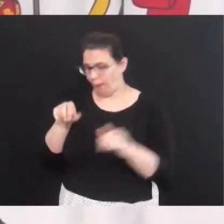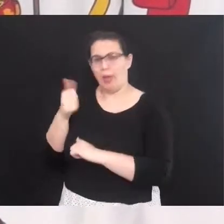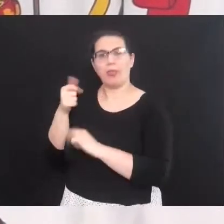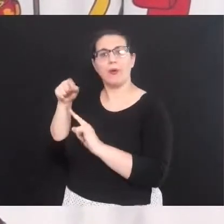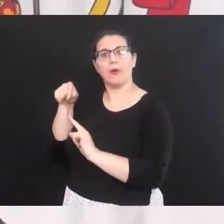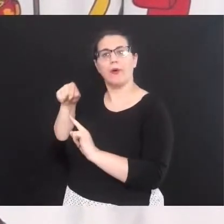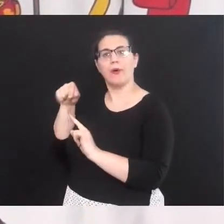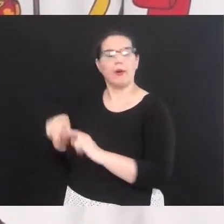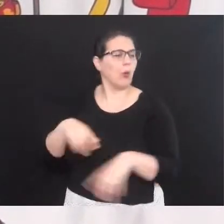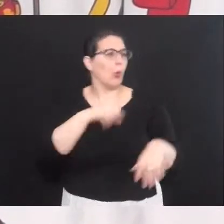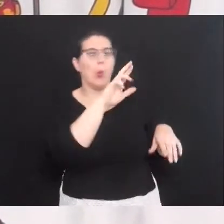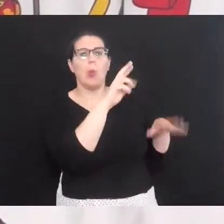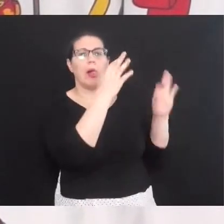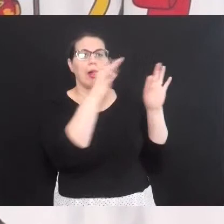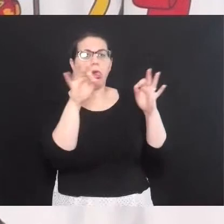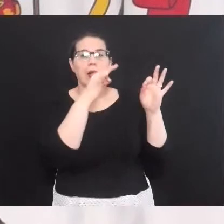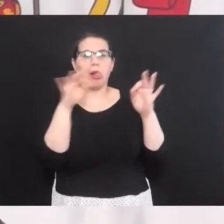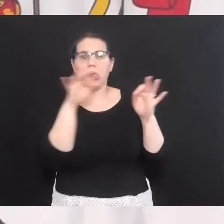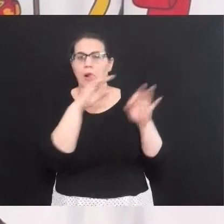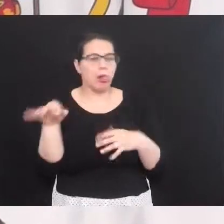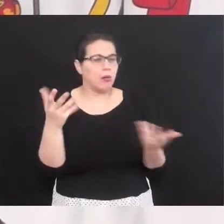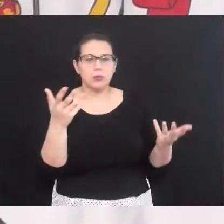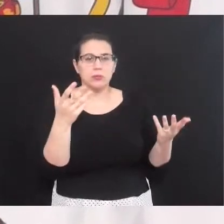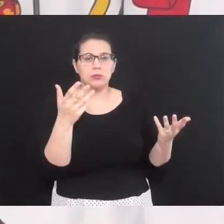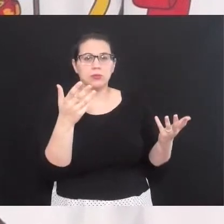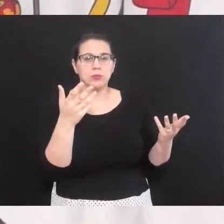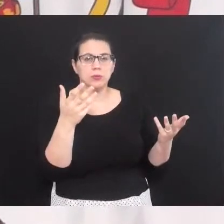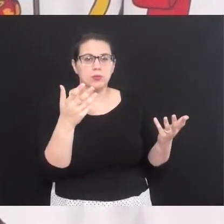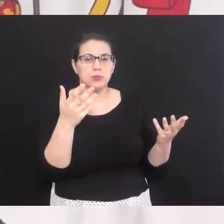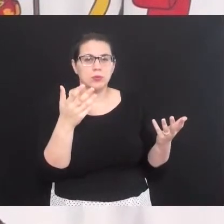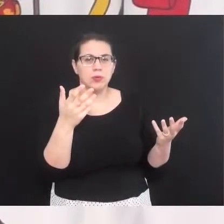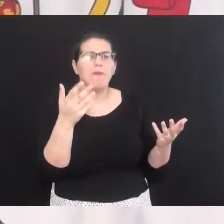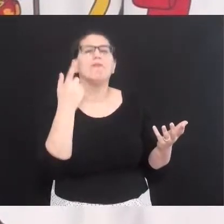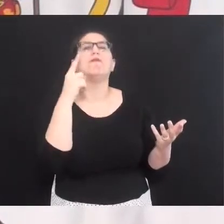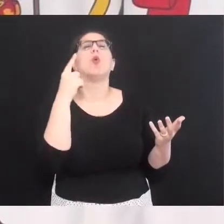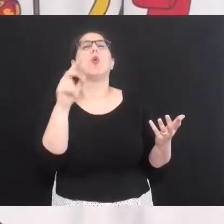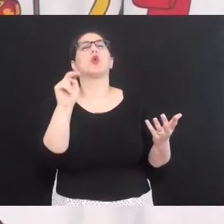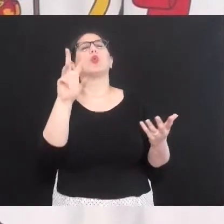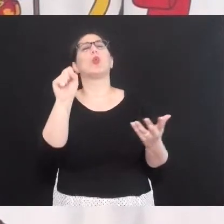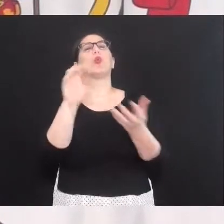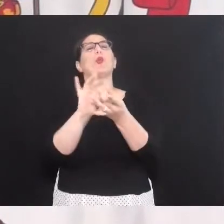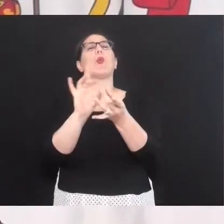be. We will do that in order to just change the news cycle.